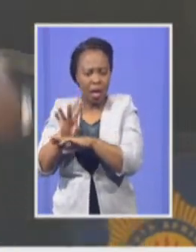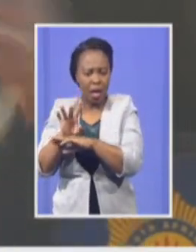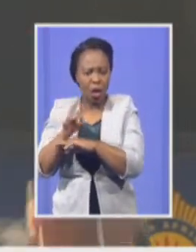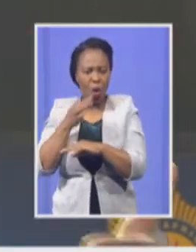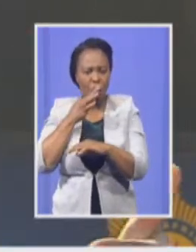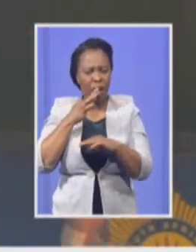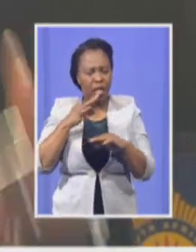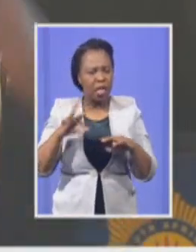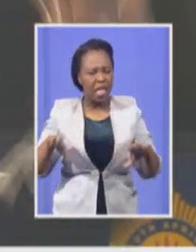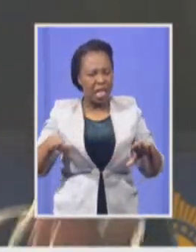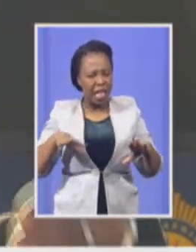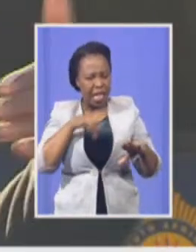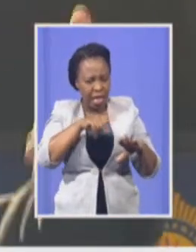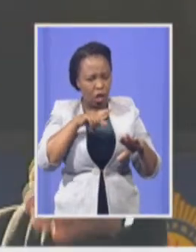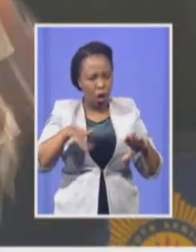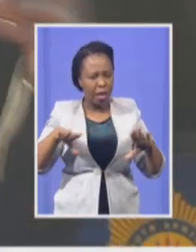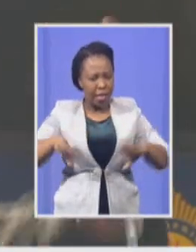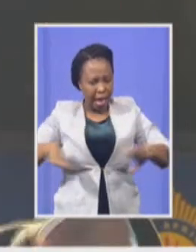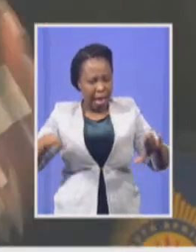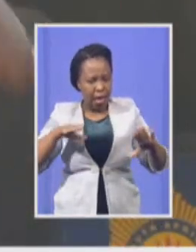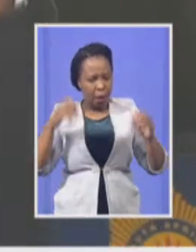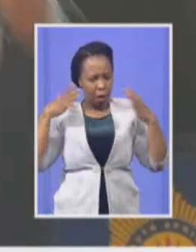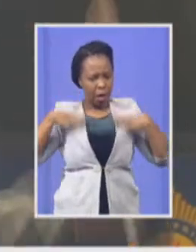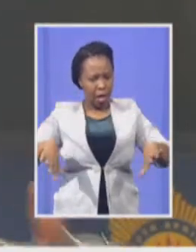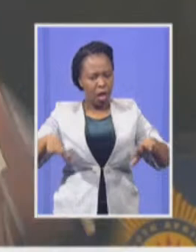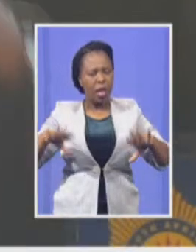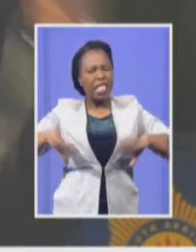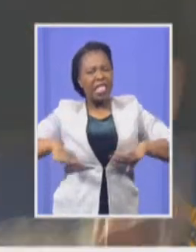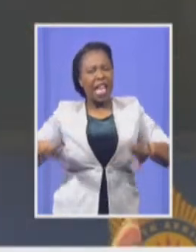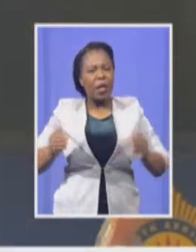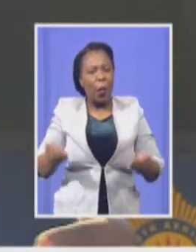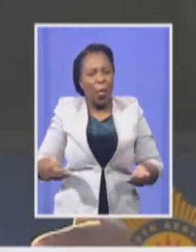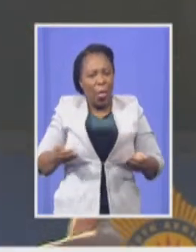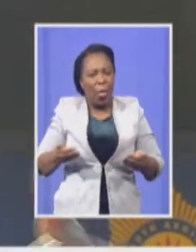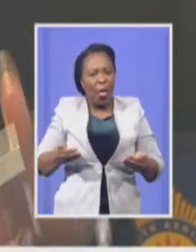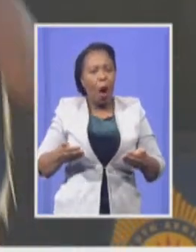abesigqokile indlesi akukona okwakho ukubona ukuthi isiketi sifishane noma